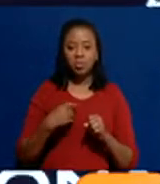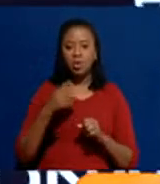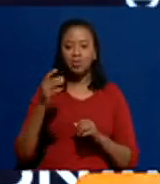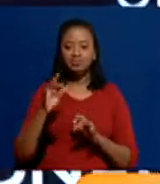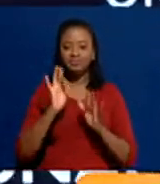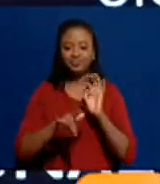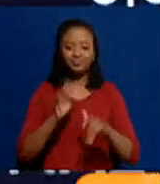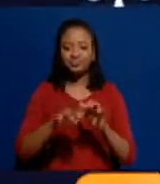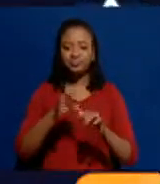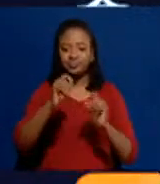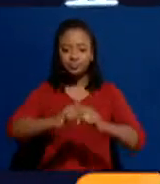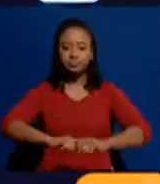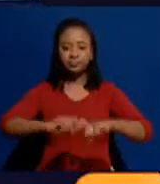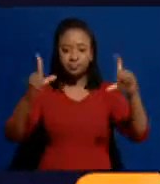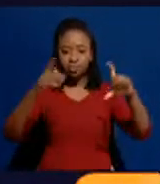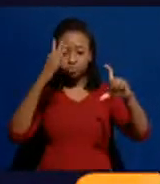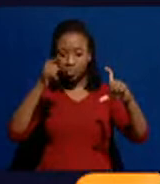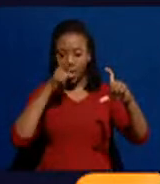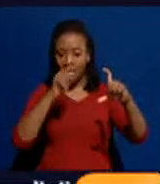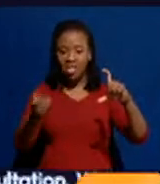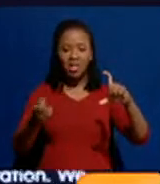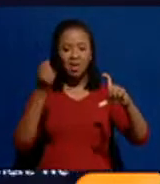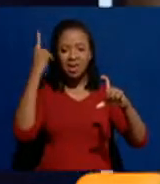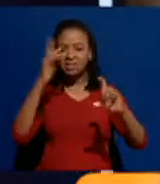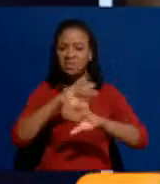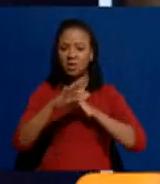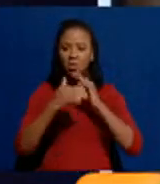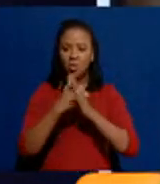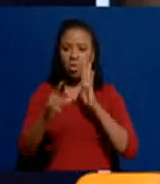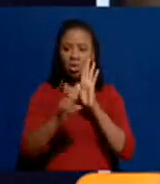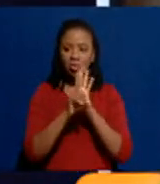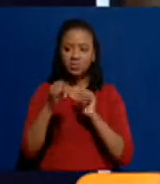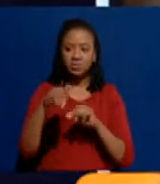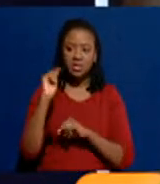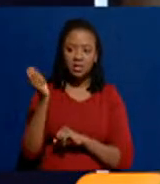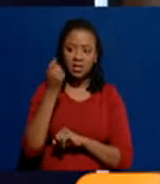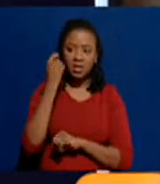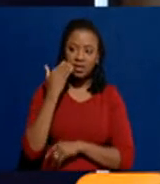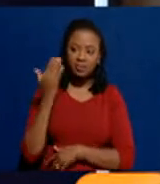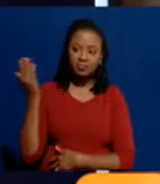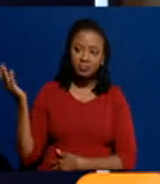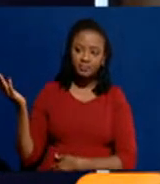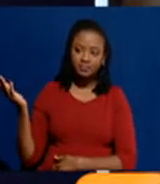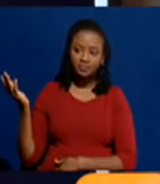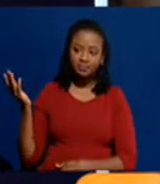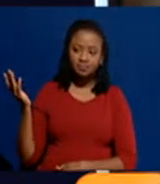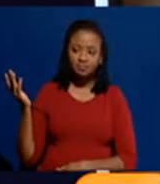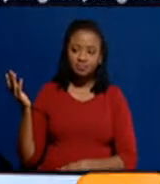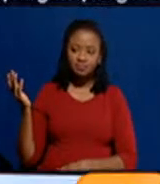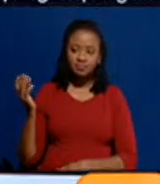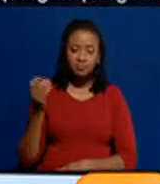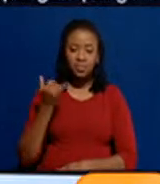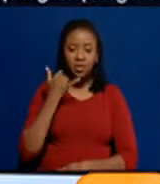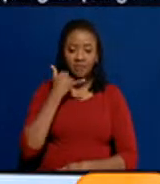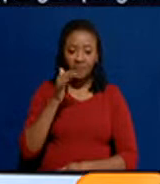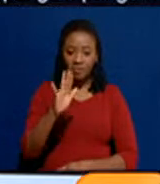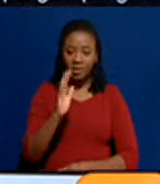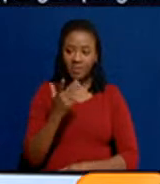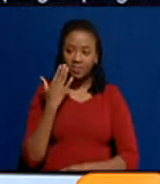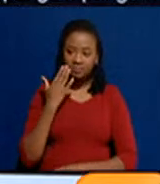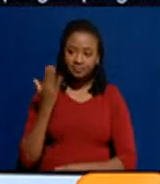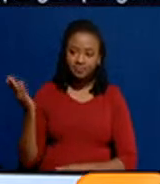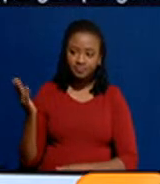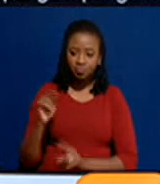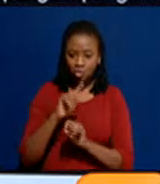it understands every other laws in Kenya. All you need to do is access Wakili on your browser, type in your